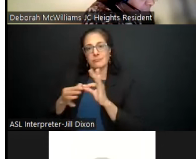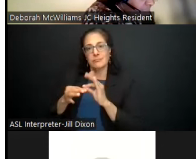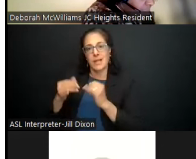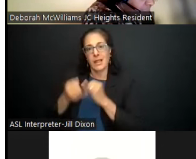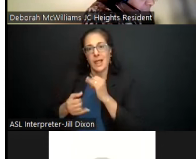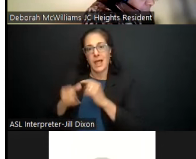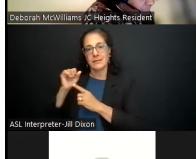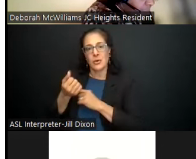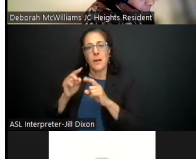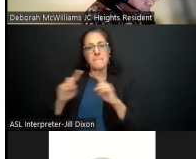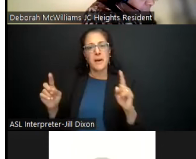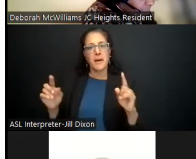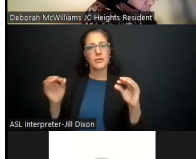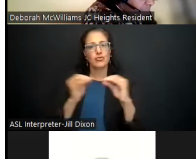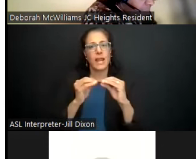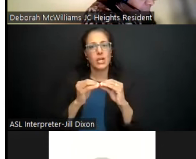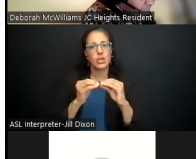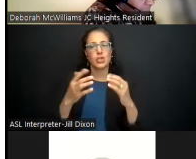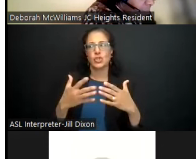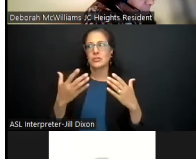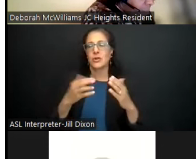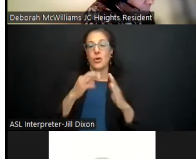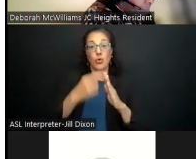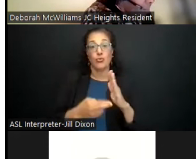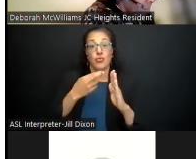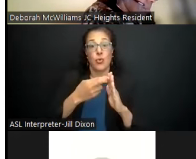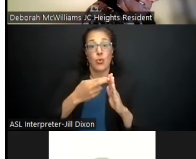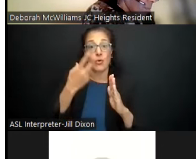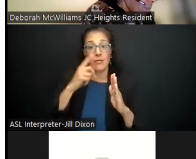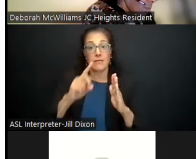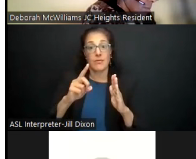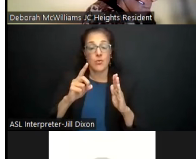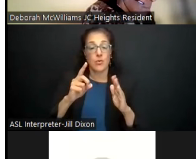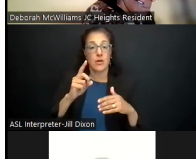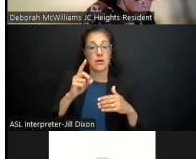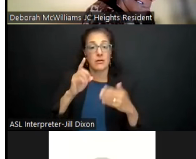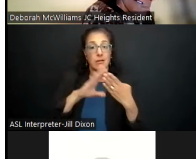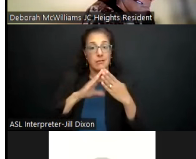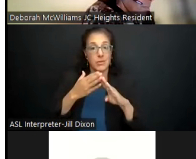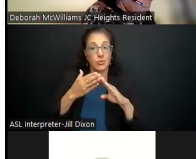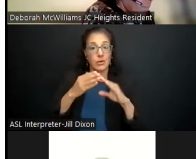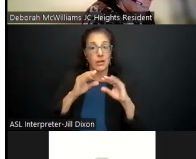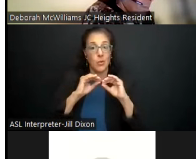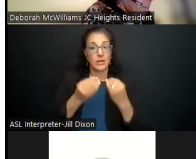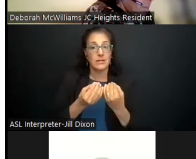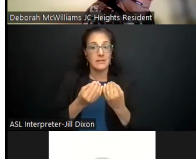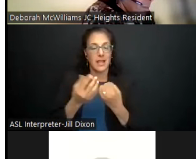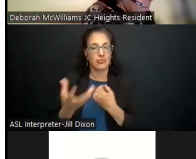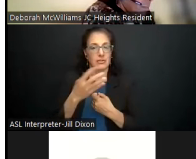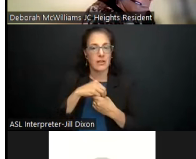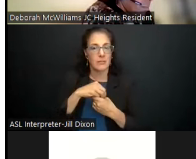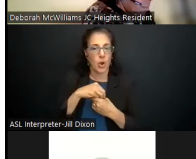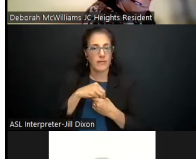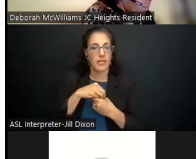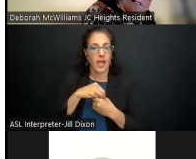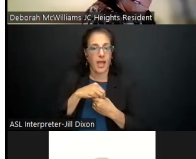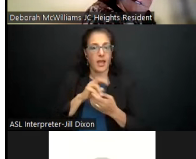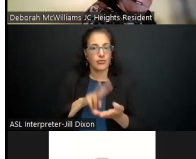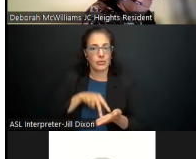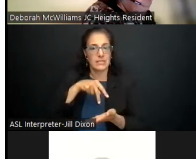of greater role for community organizations as part of that resilience